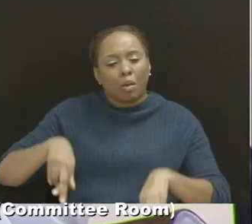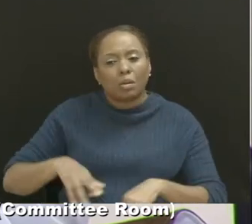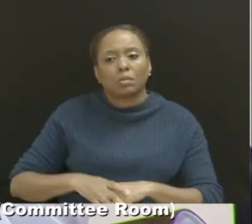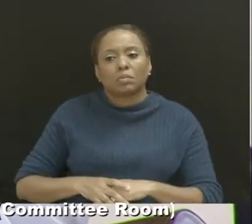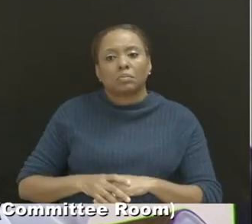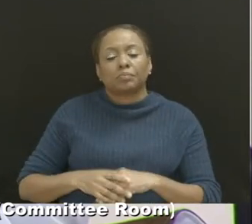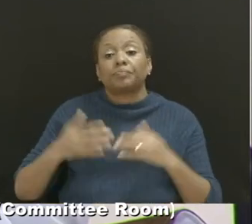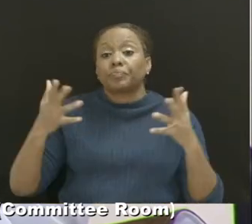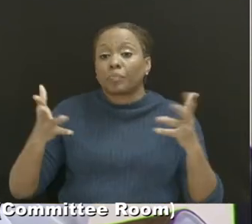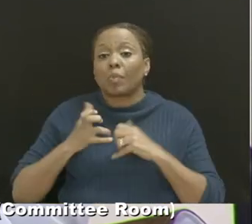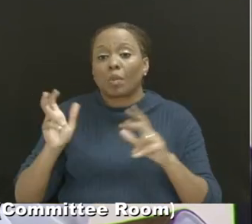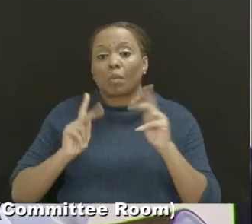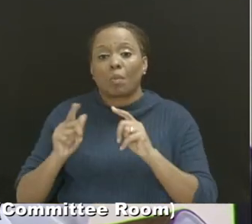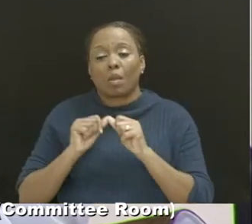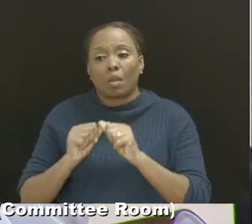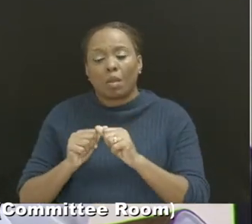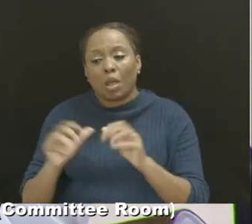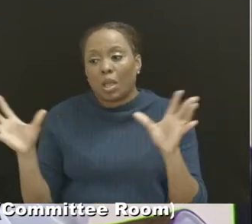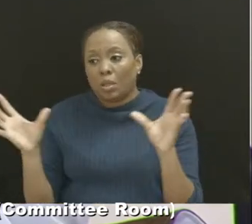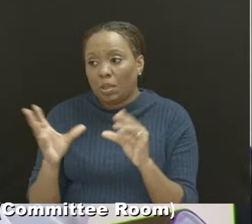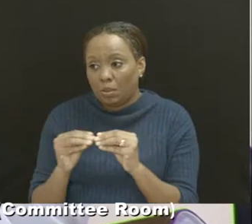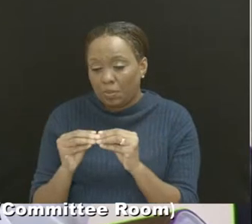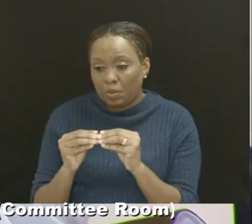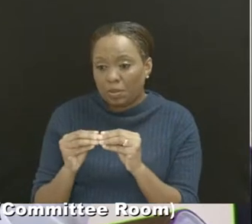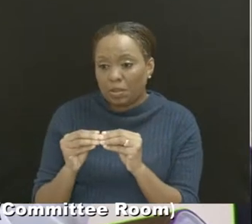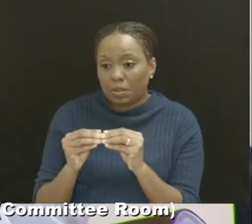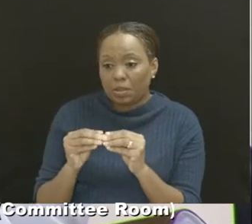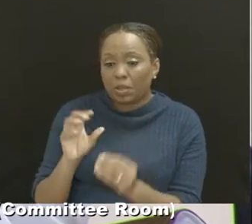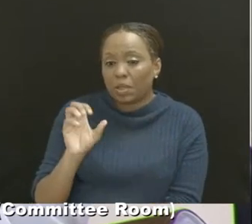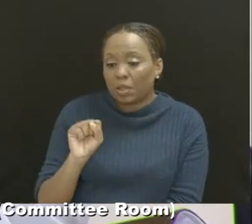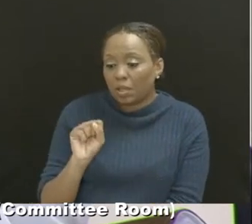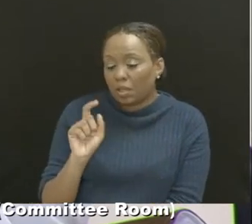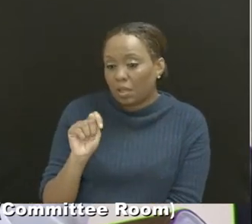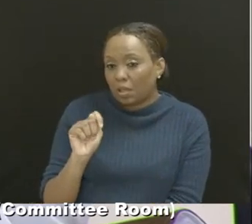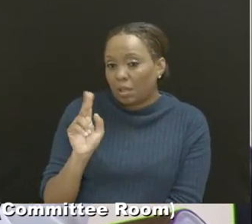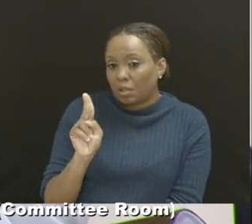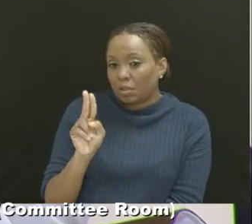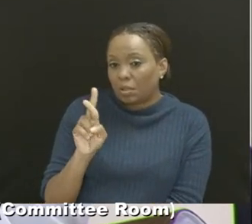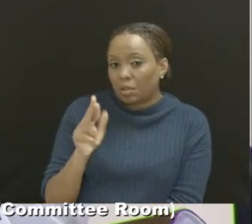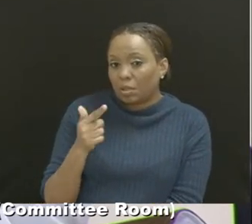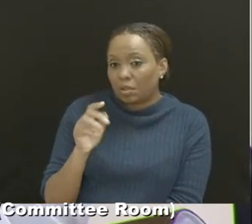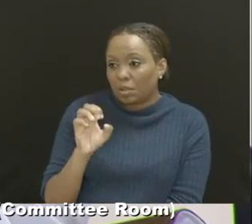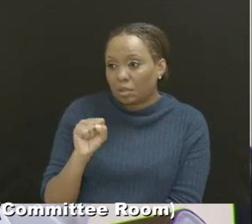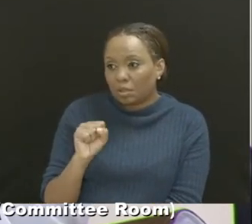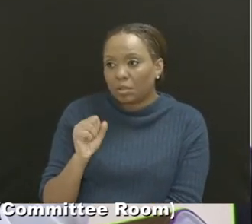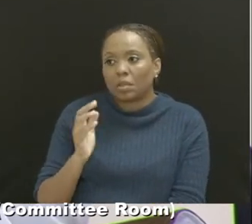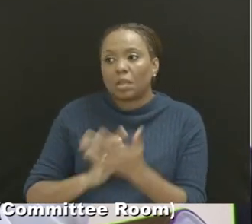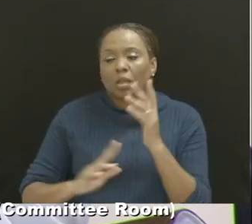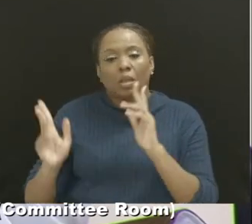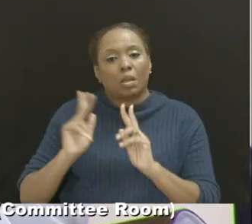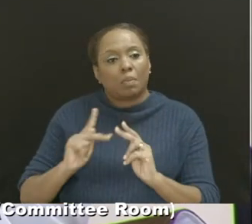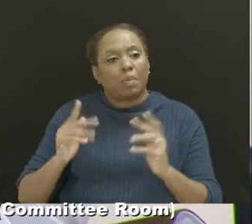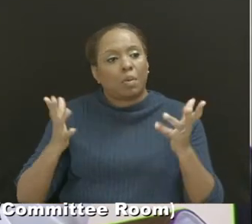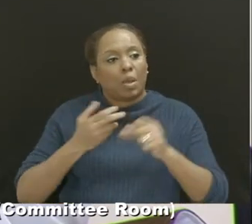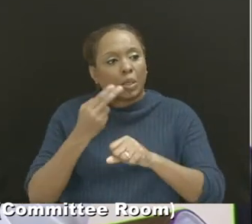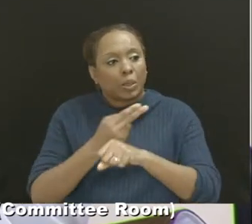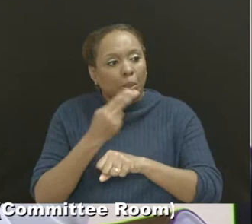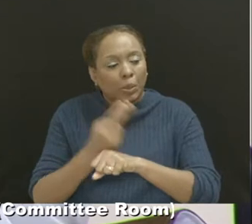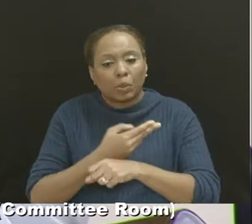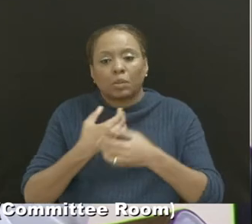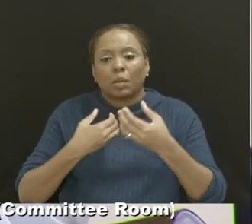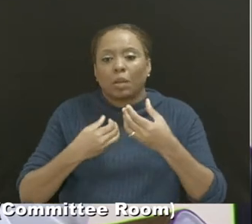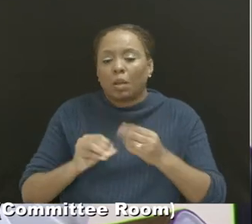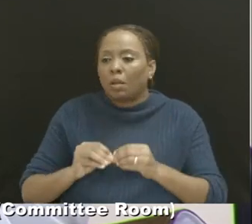and that still continues from time to time. The community requests the use of the grounds, they request the use of the offices, and we provide that over weekends